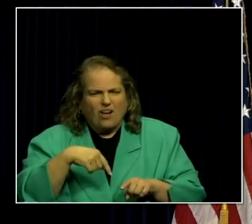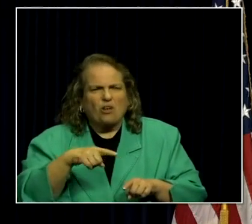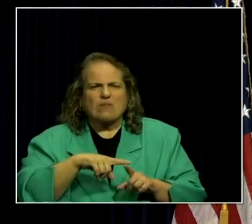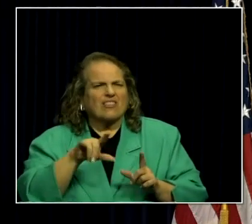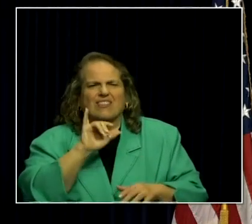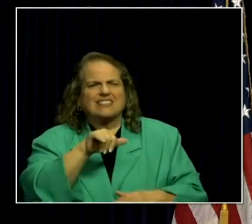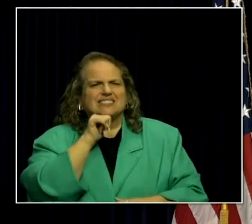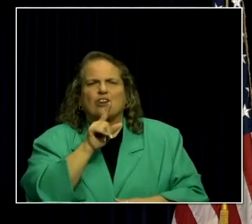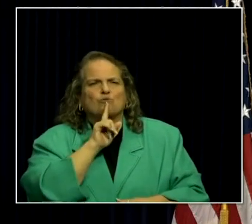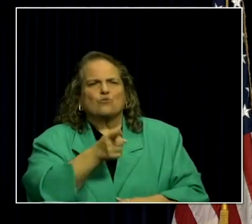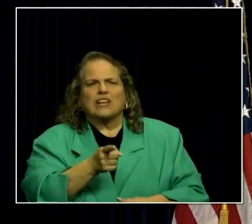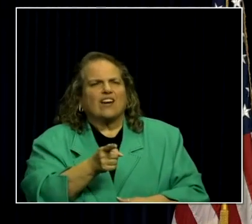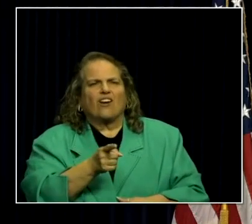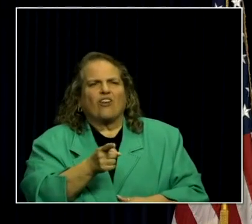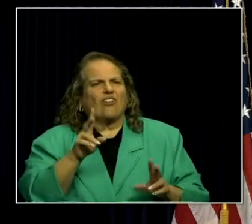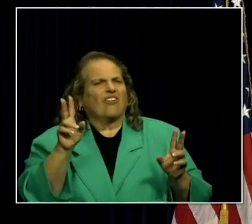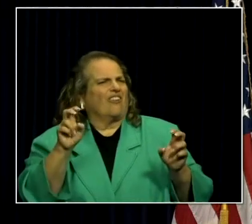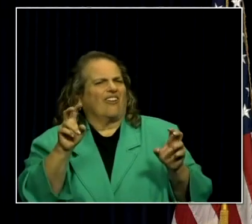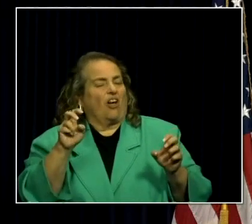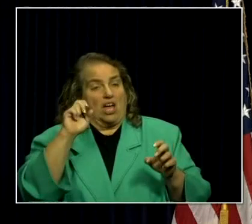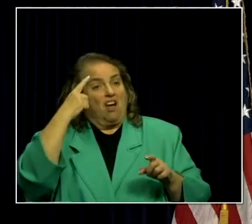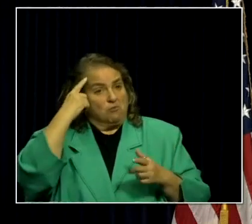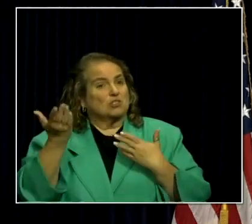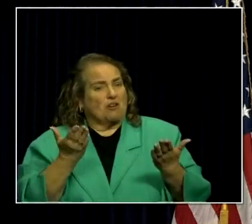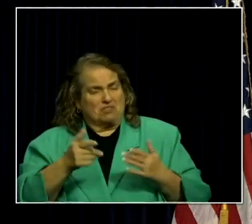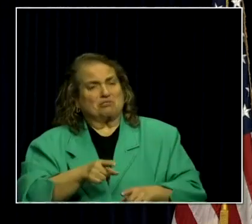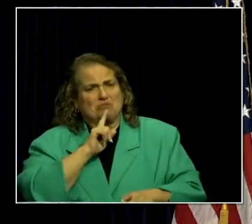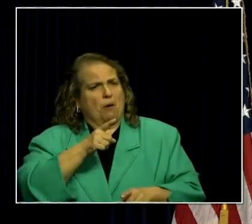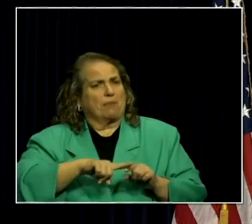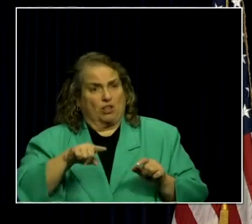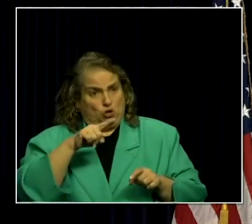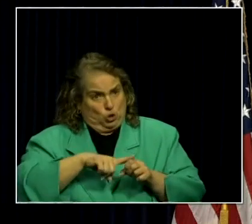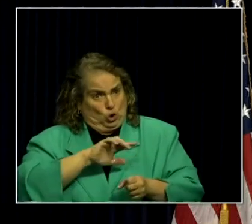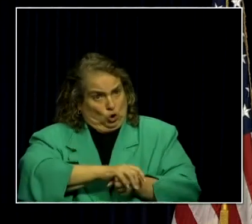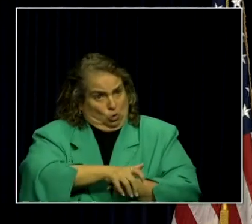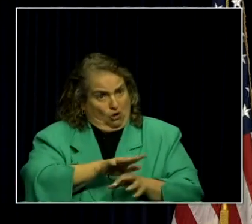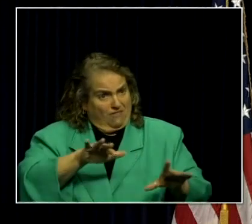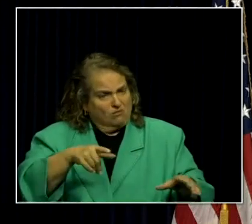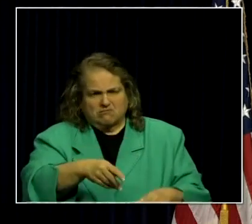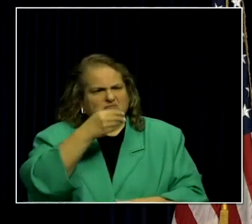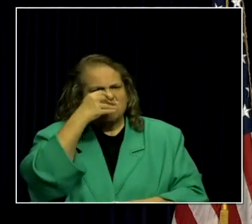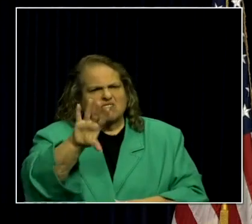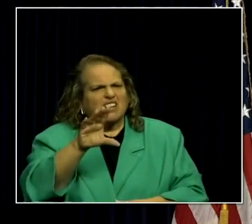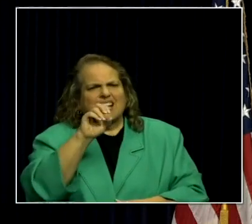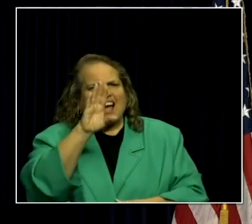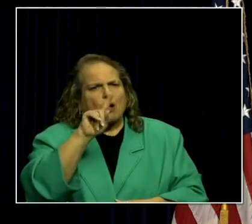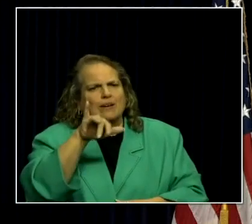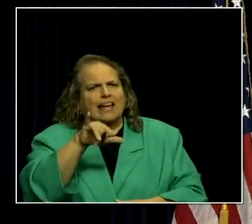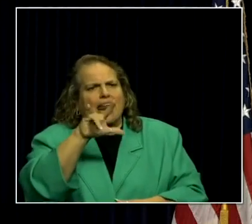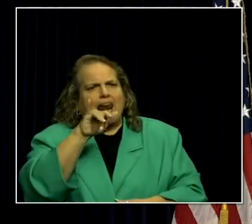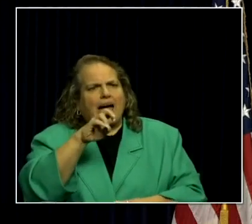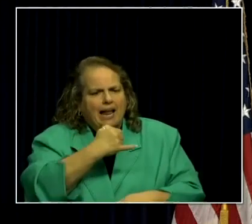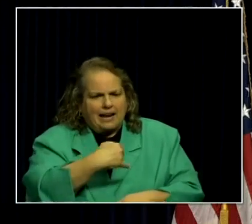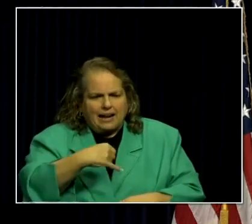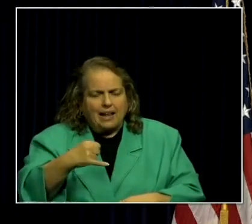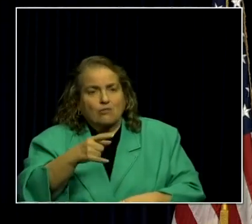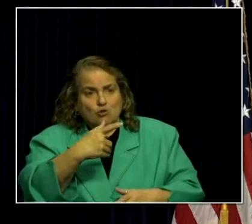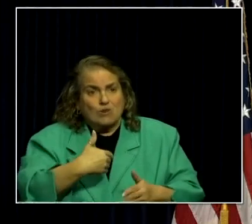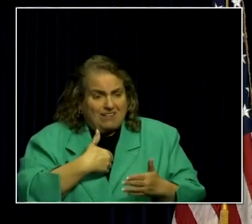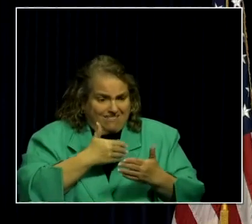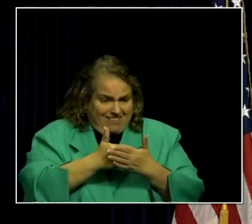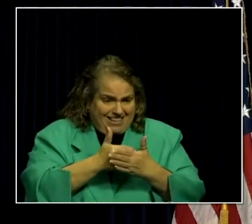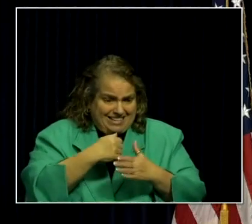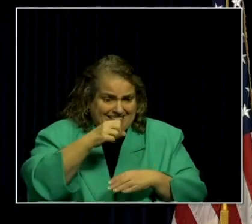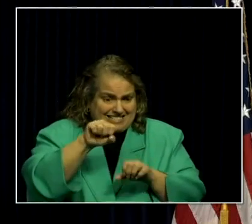not real in terms of the coronavirus. It's one of the reasons that we have concerns and are asking so much for those that live on borders of states that